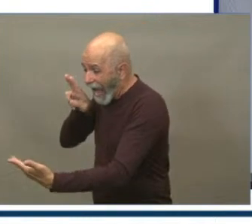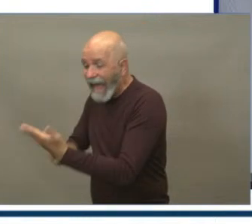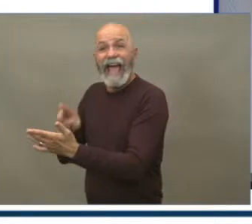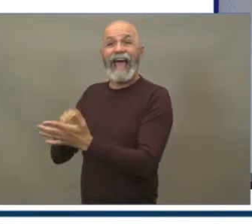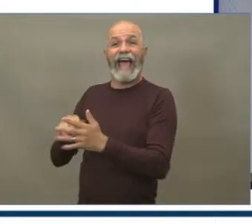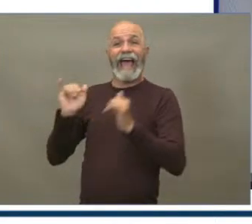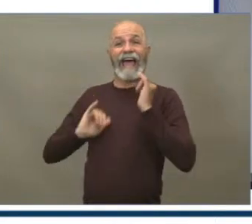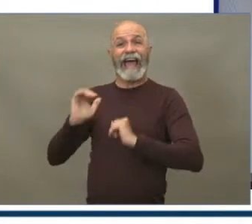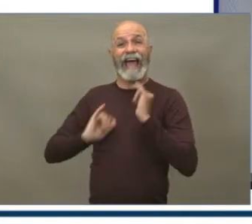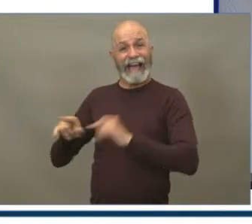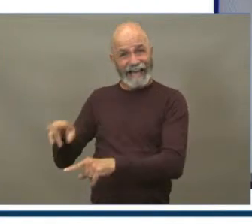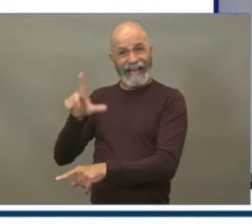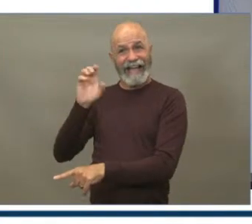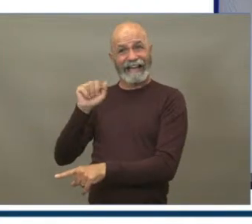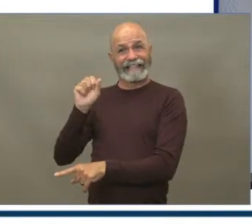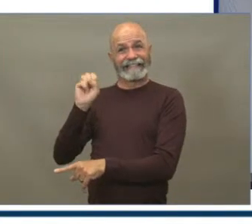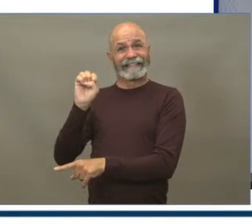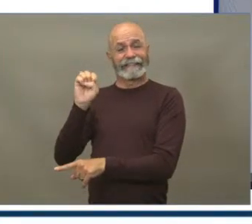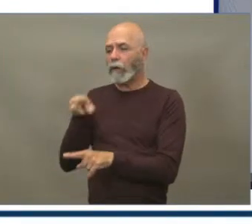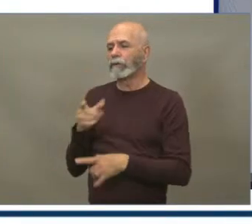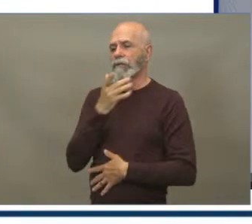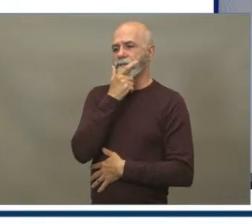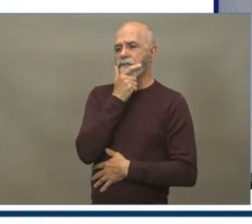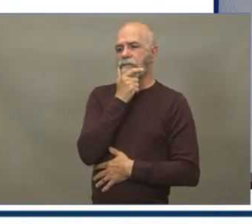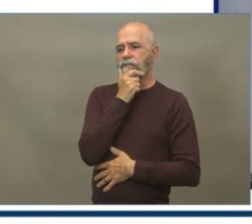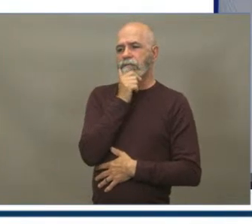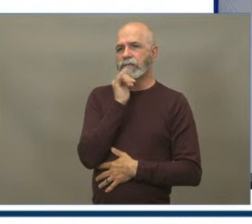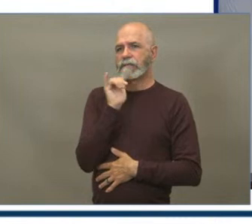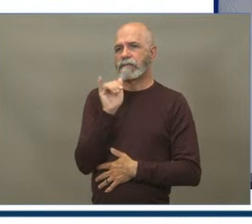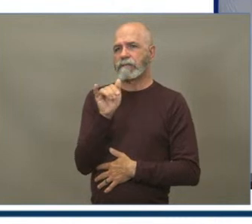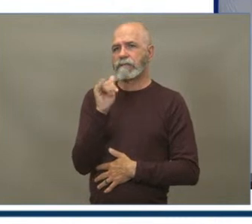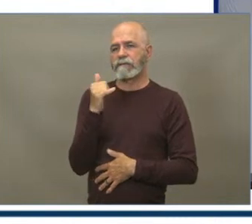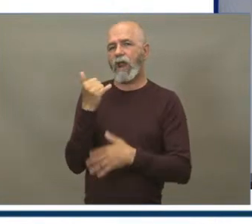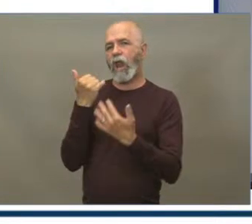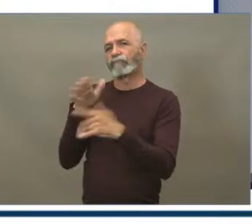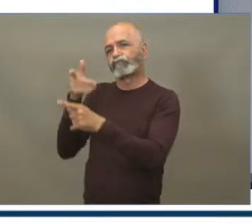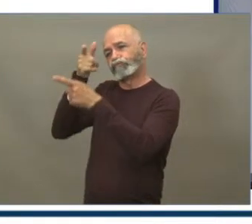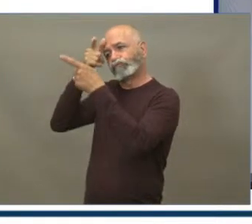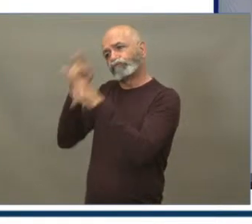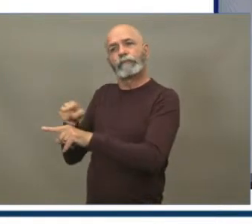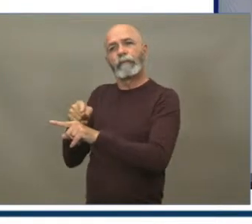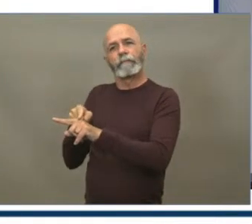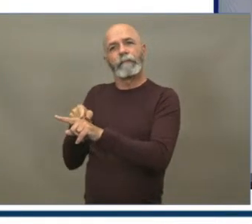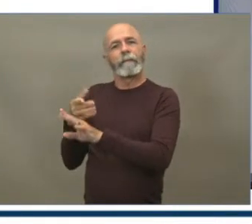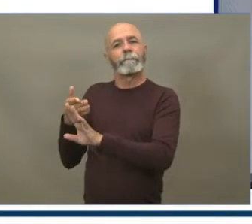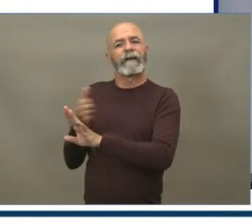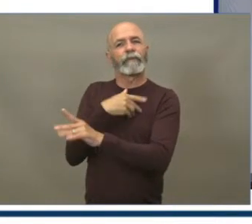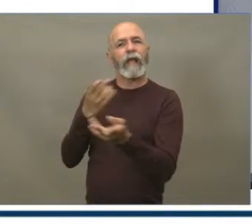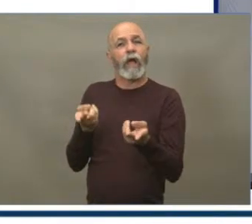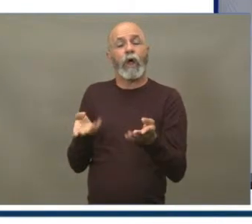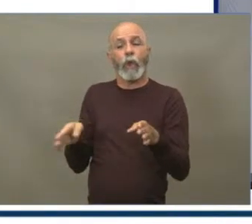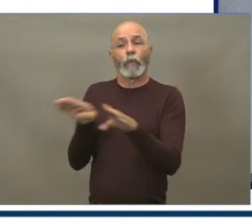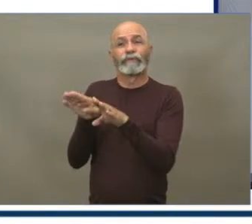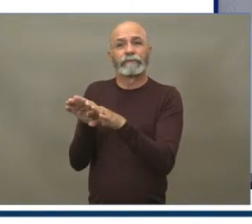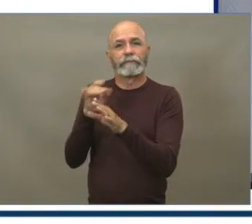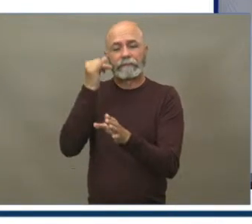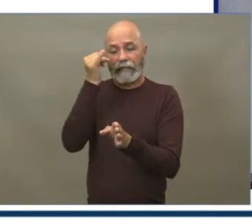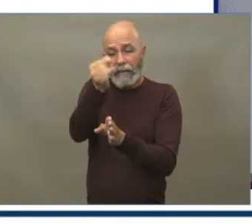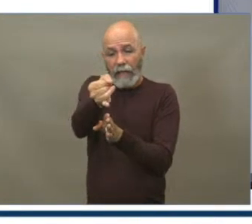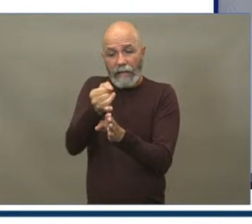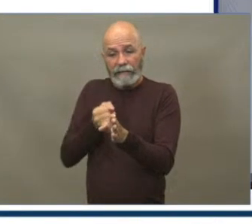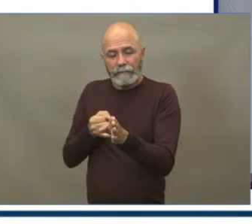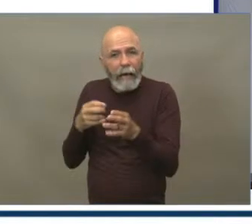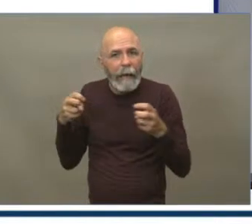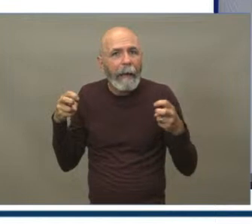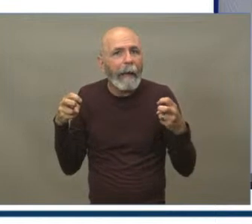to be some flexibility around previously agreed upon dates, and we don't want you to be homeless, quite frankly. So we've opened a